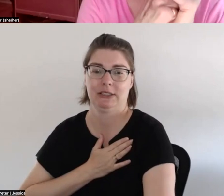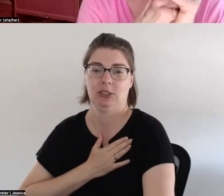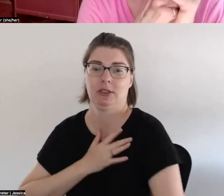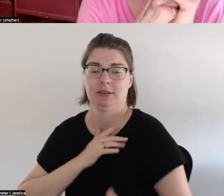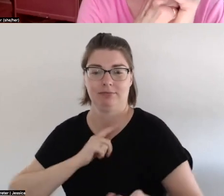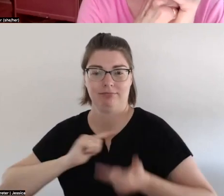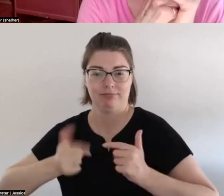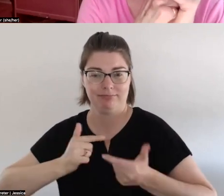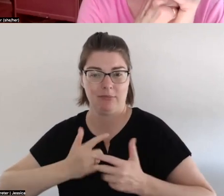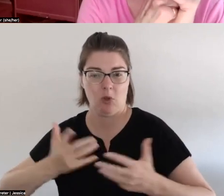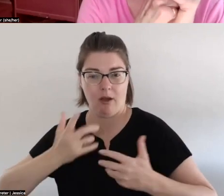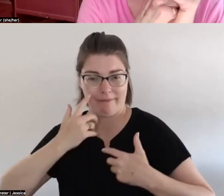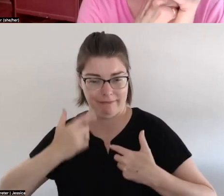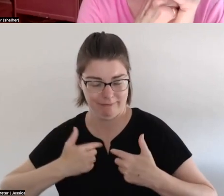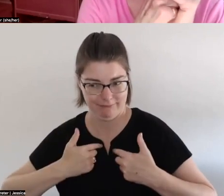um